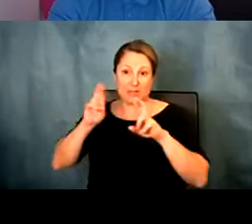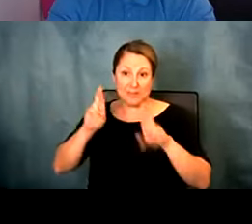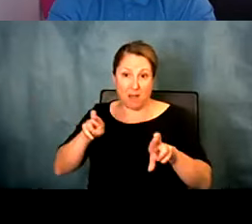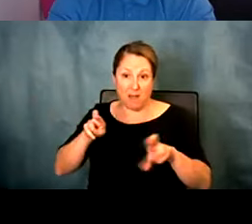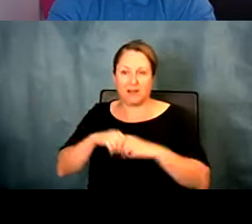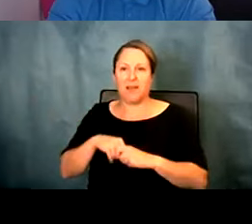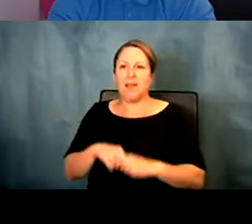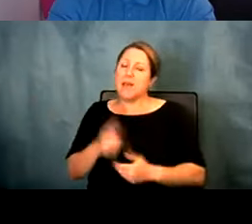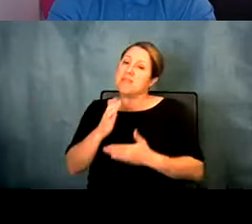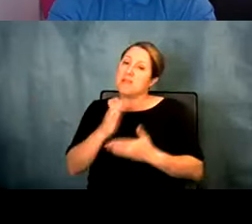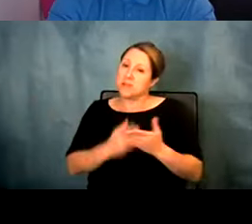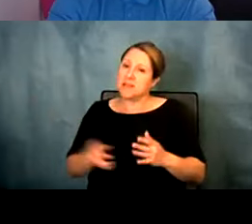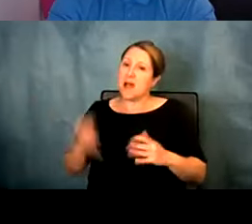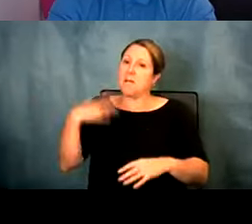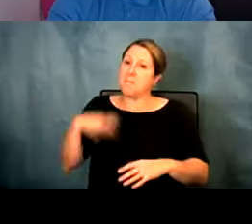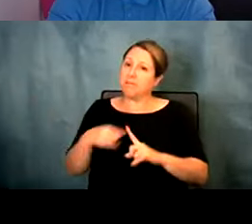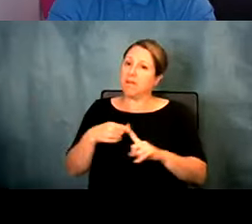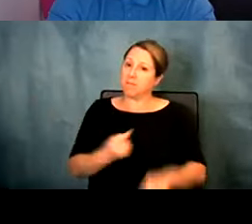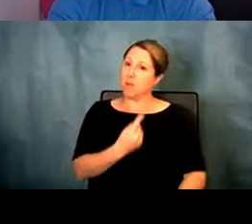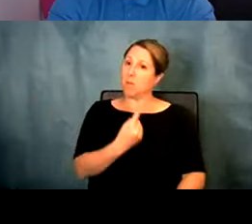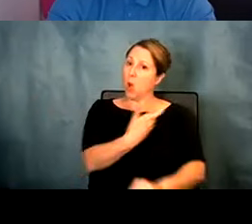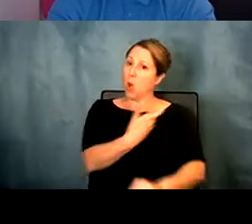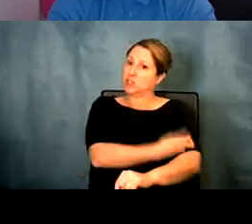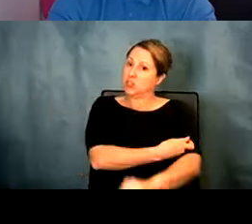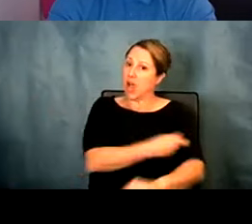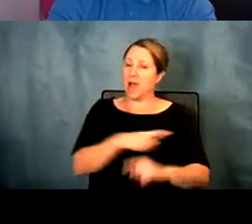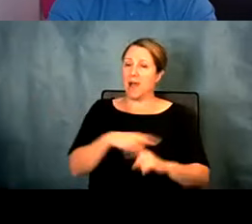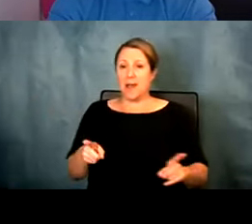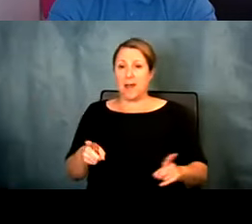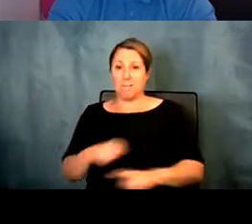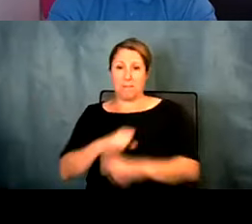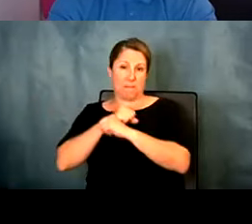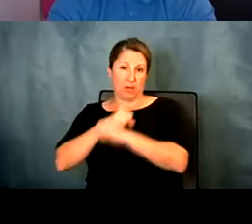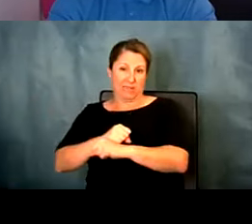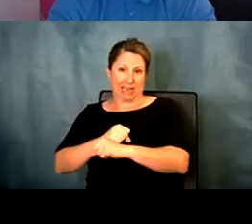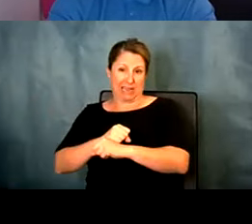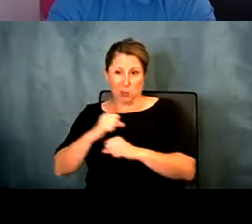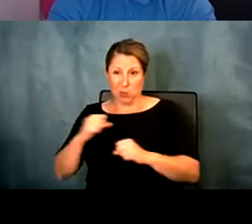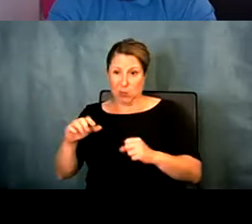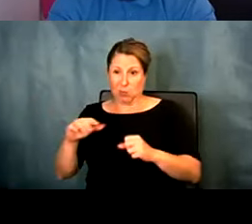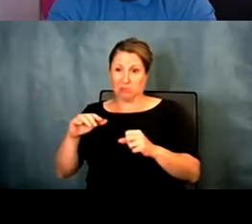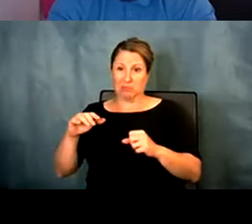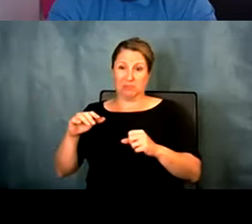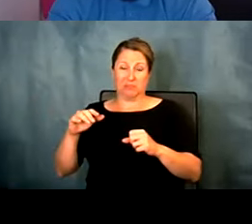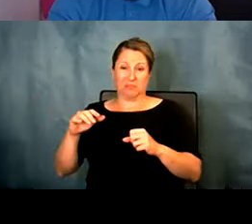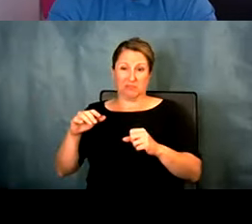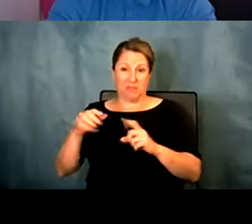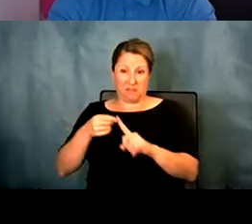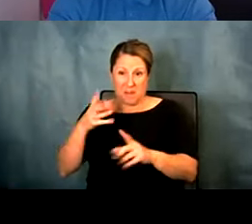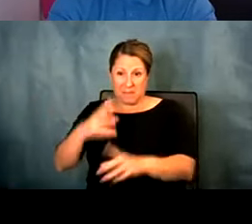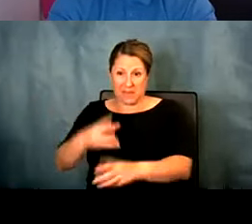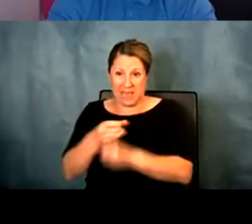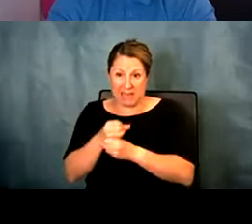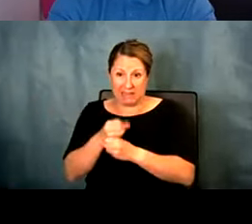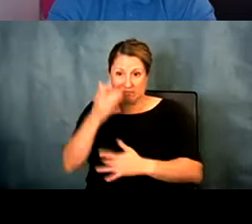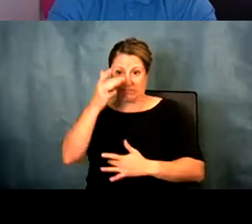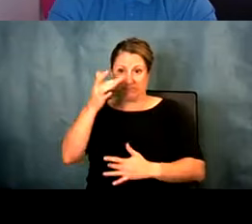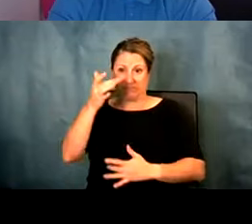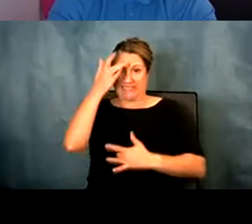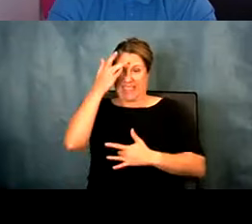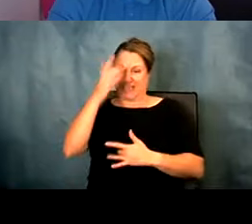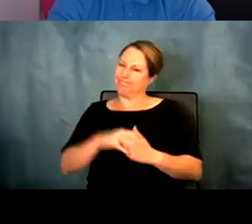to be protected from getting COVID at all is extraordinarily low. So breakthrough infection, if